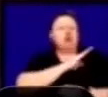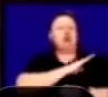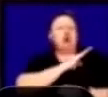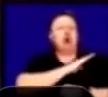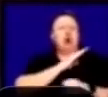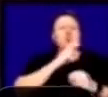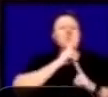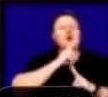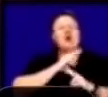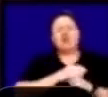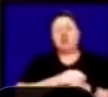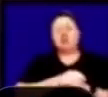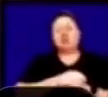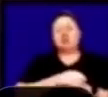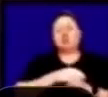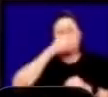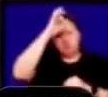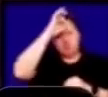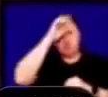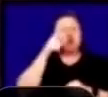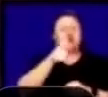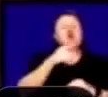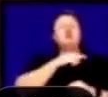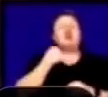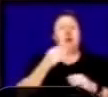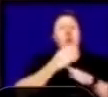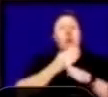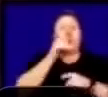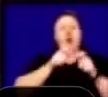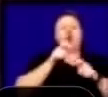companies, and even police to shoot and kill workers who demand higher wages.